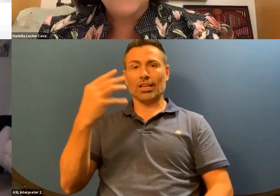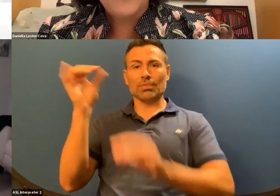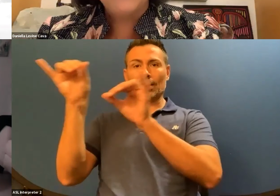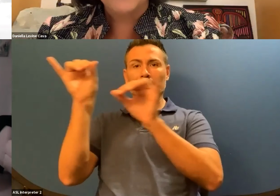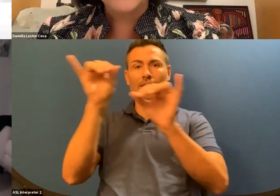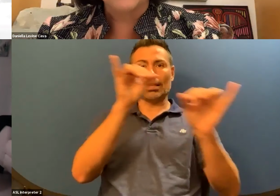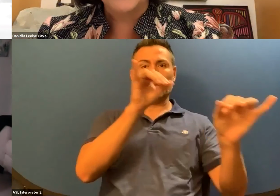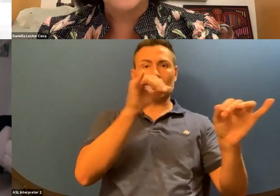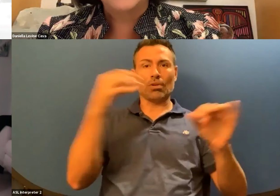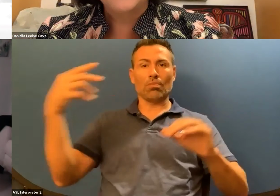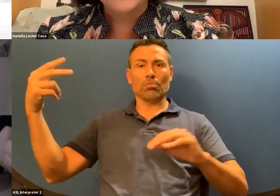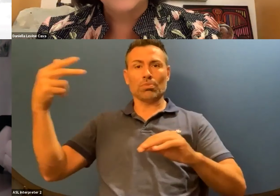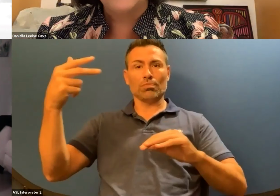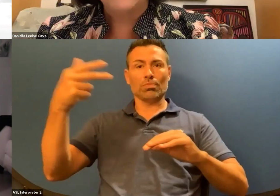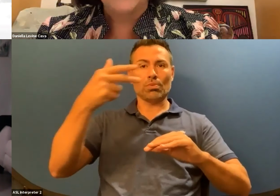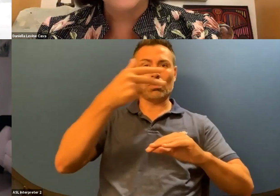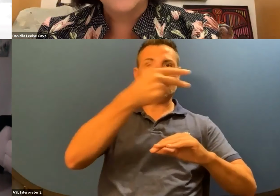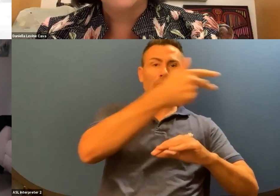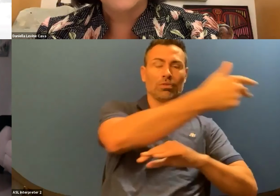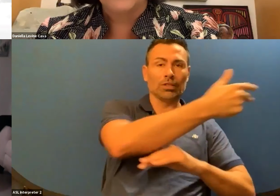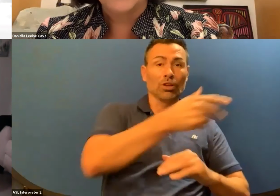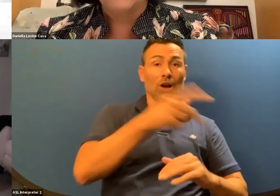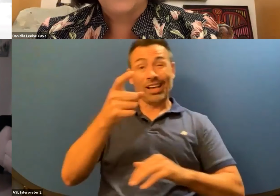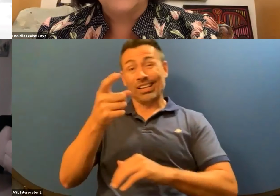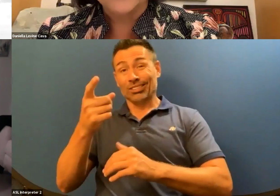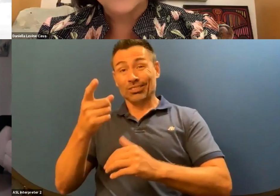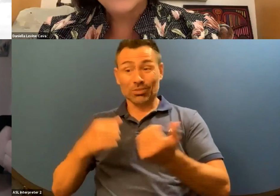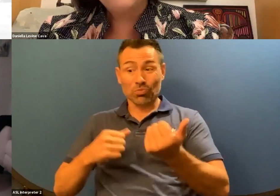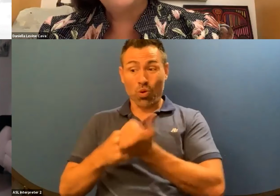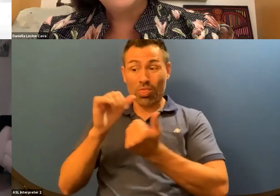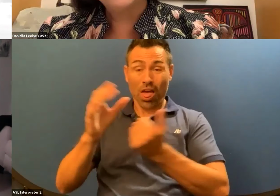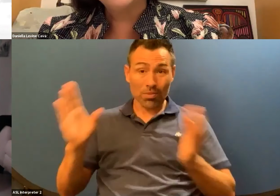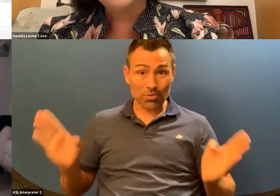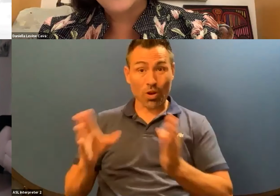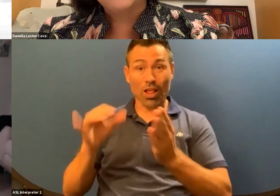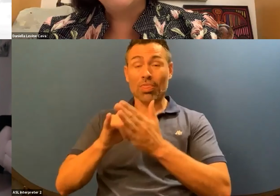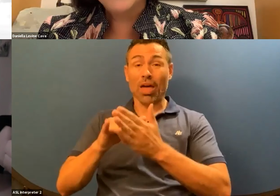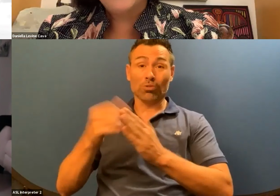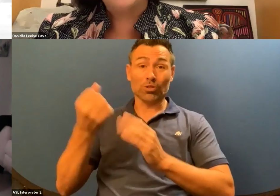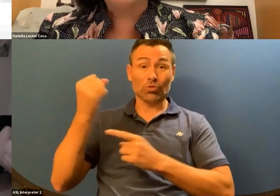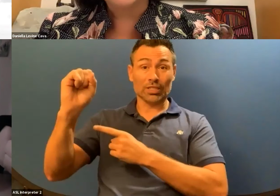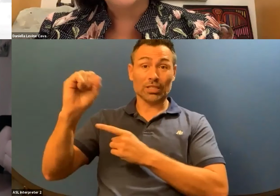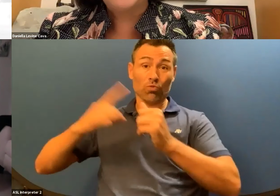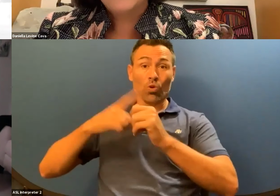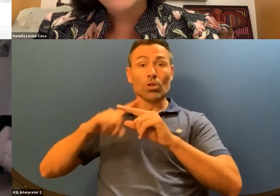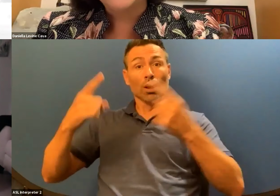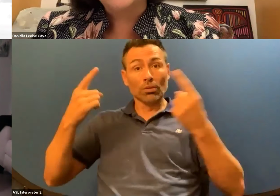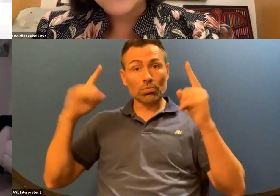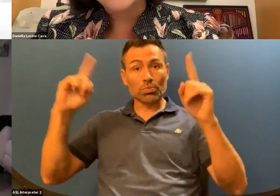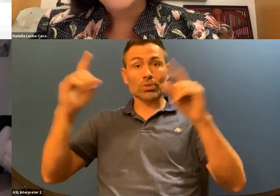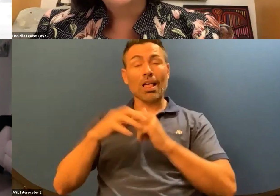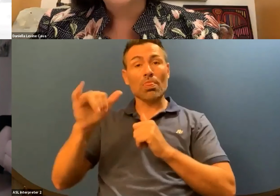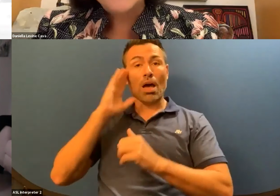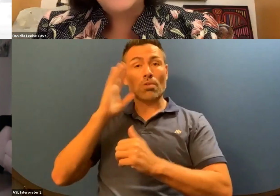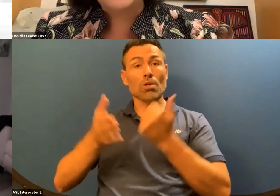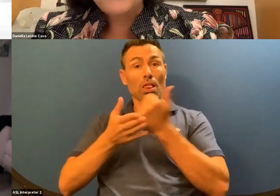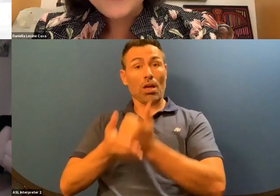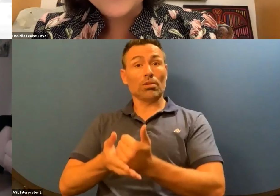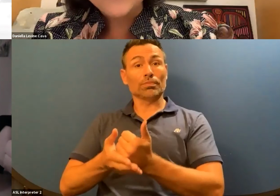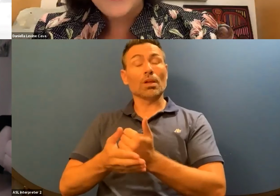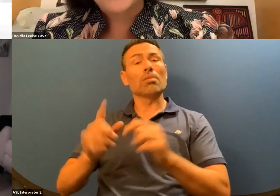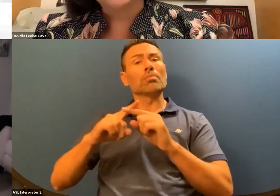push hard for that. There was a real resistance to moving forward, and that's something that will help all of us. But at the end of the day, we have to address